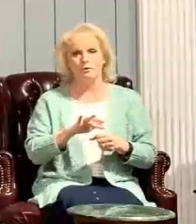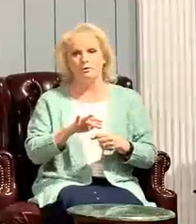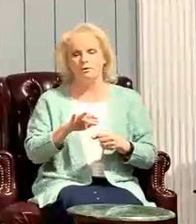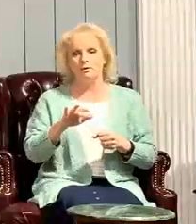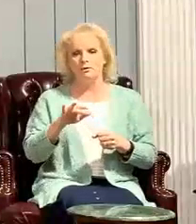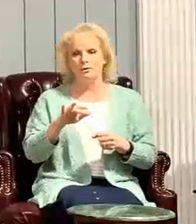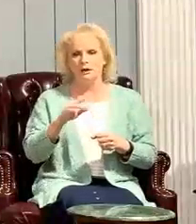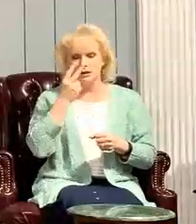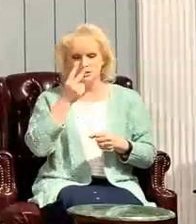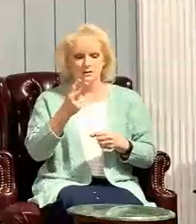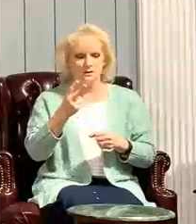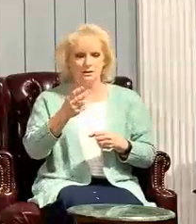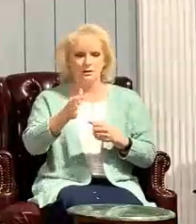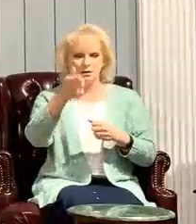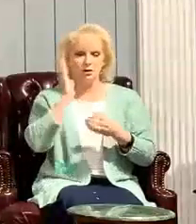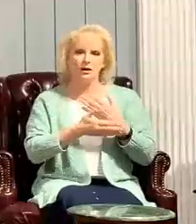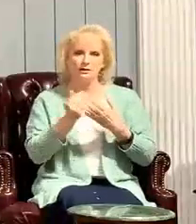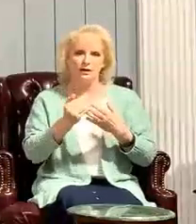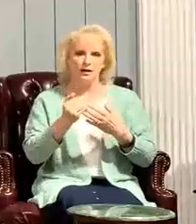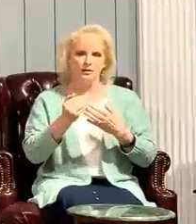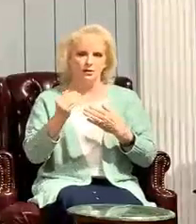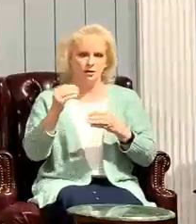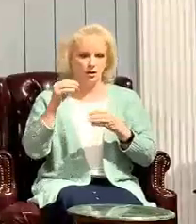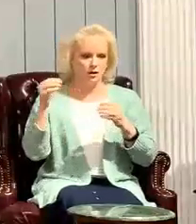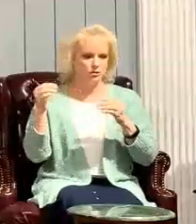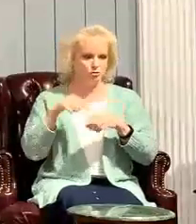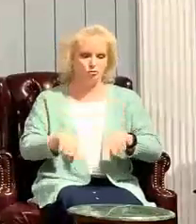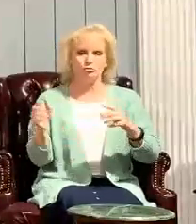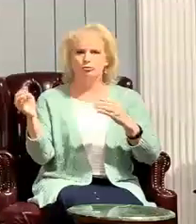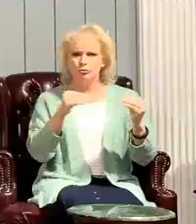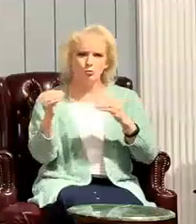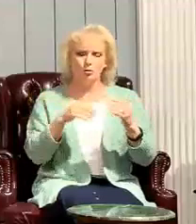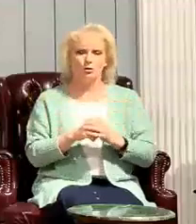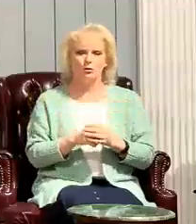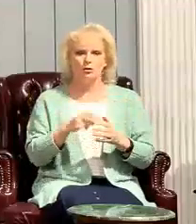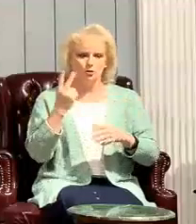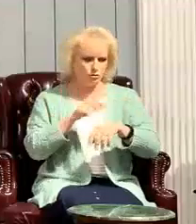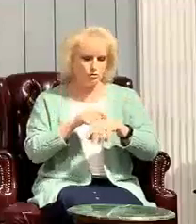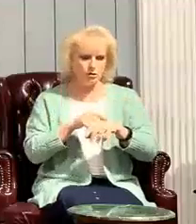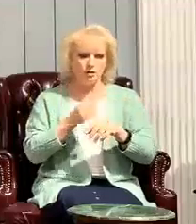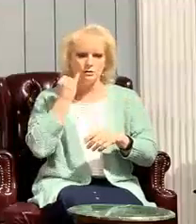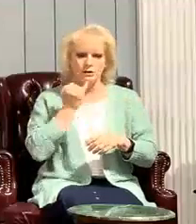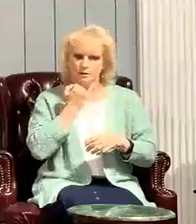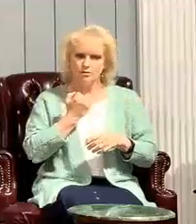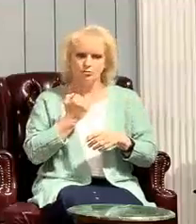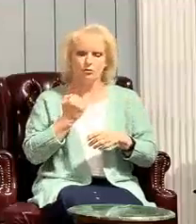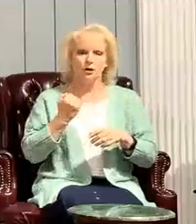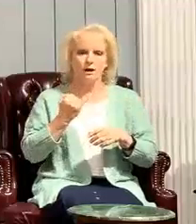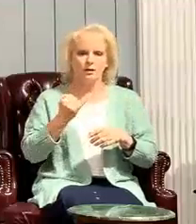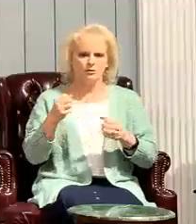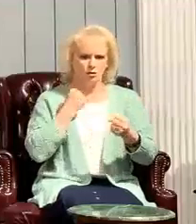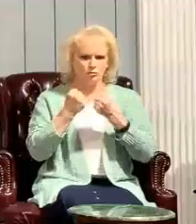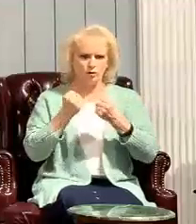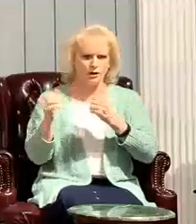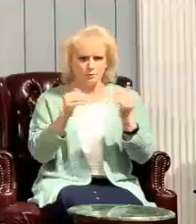work in combat. There were at least two times that Israel had to fight in battle, and they had witnessed as